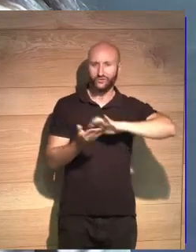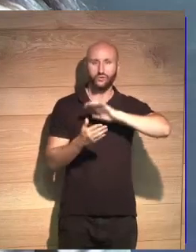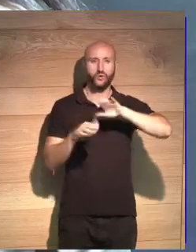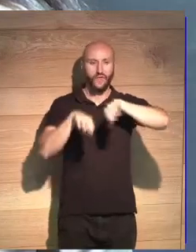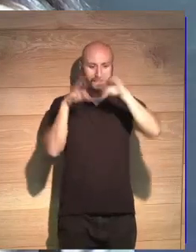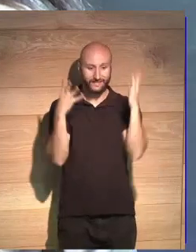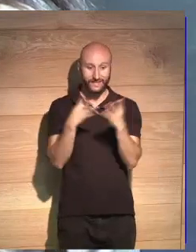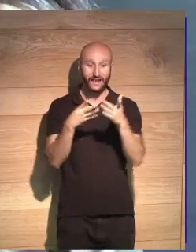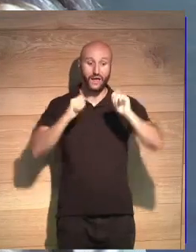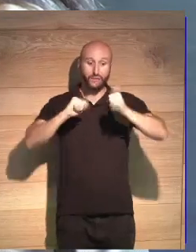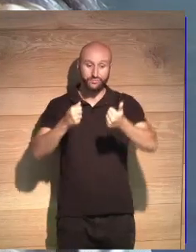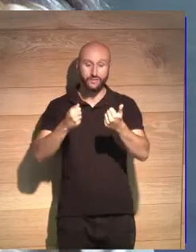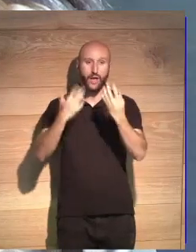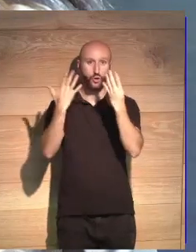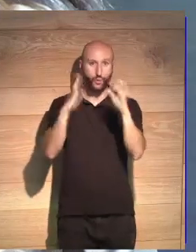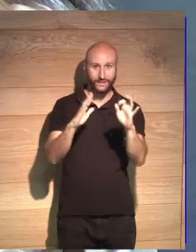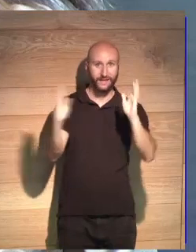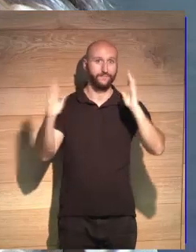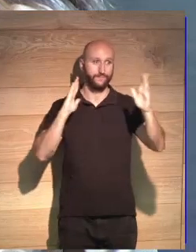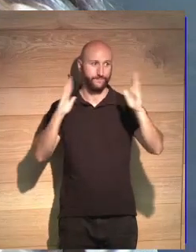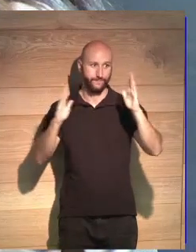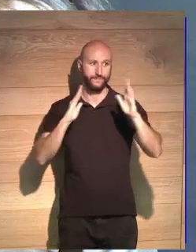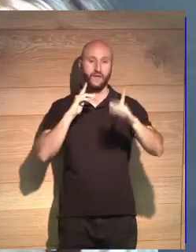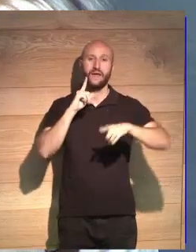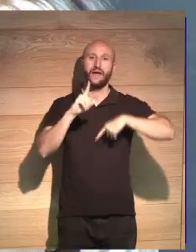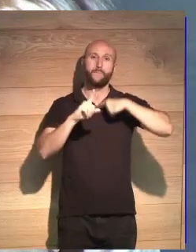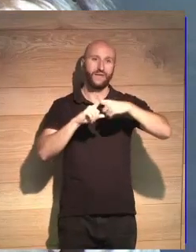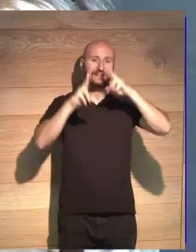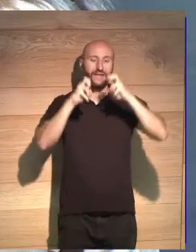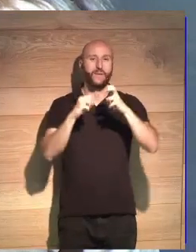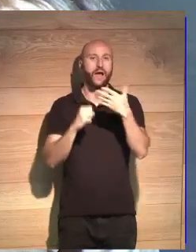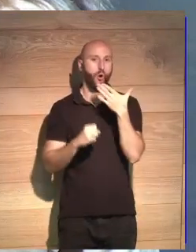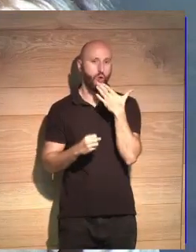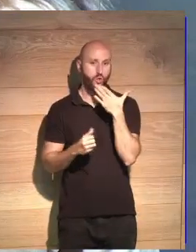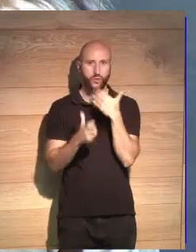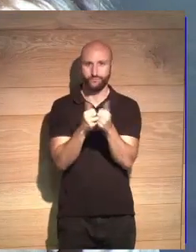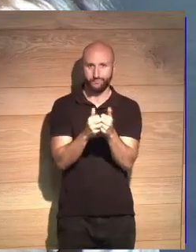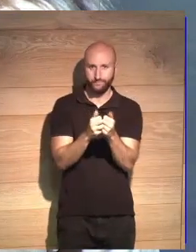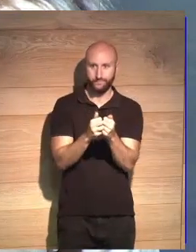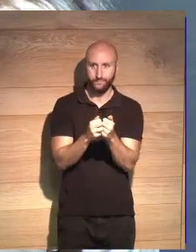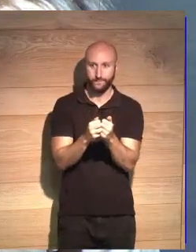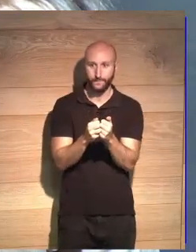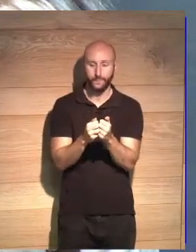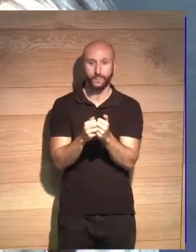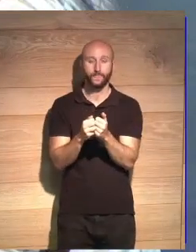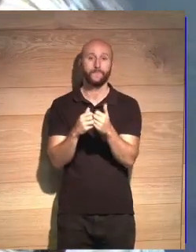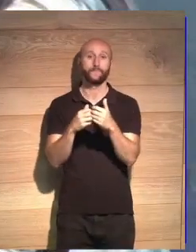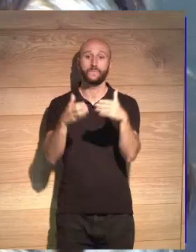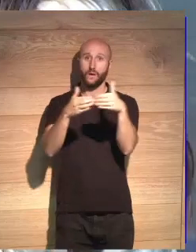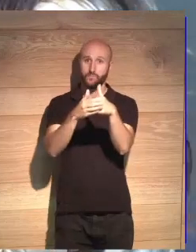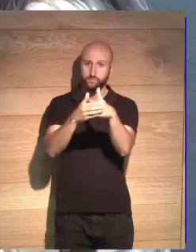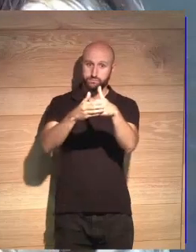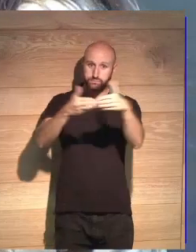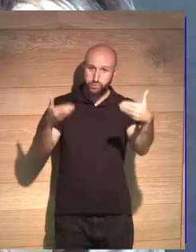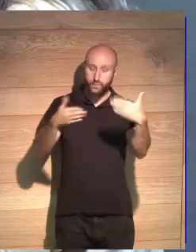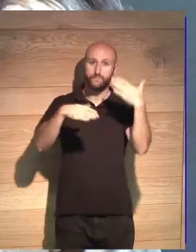about cybertext by the end of the 90s, and the ludology as well. He opened